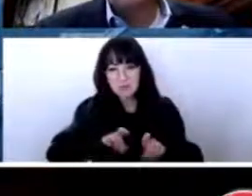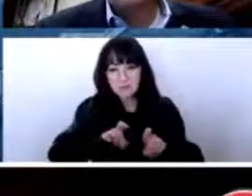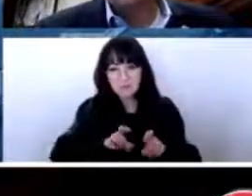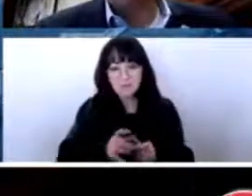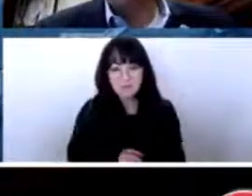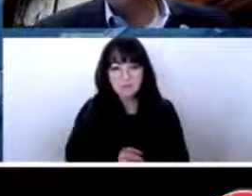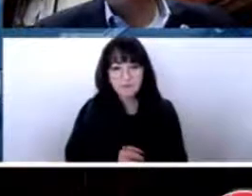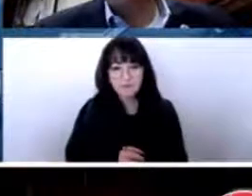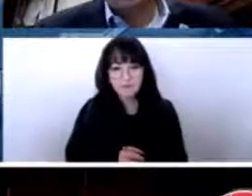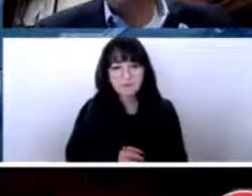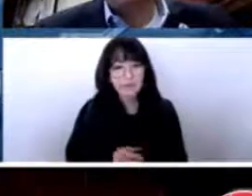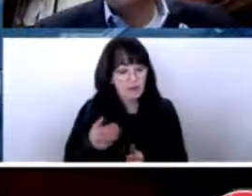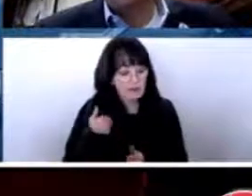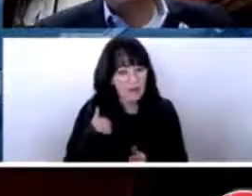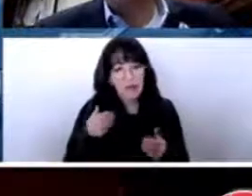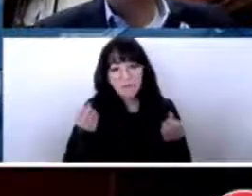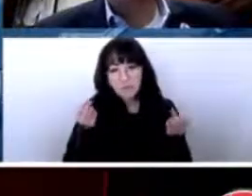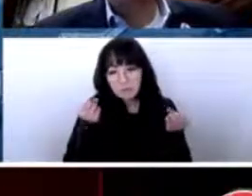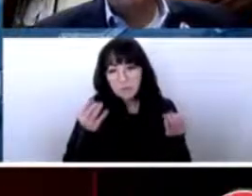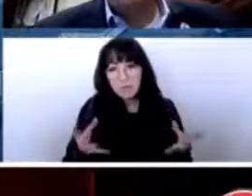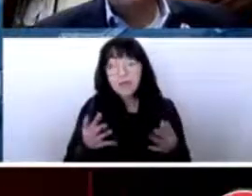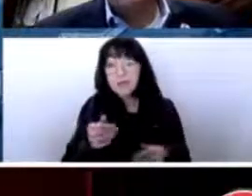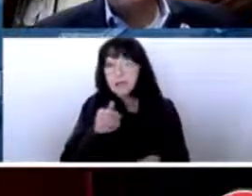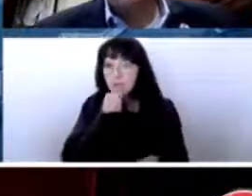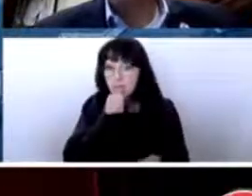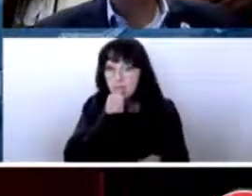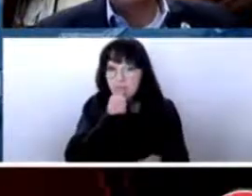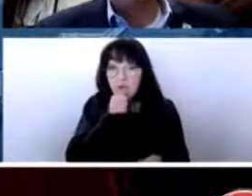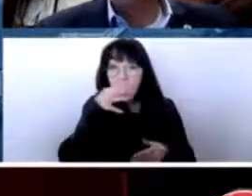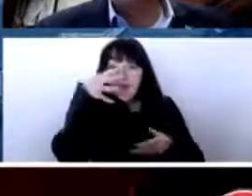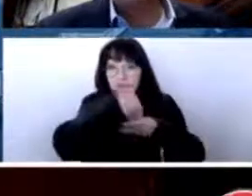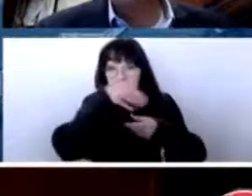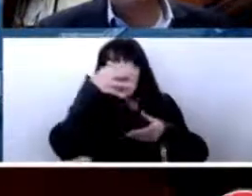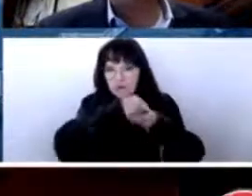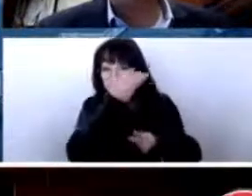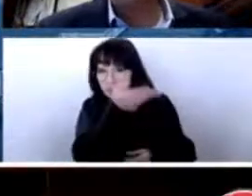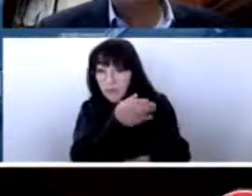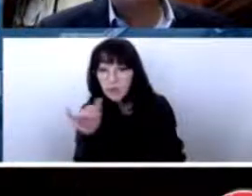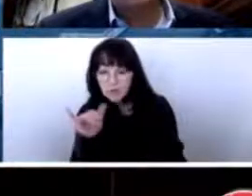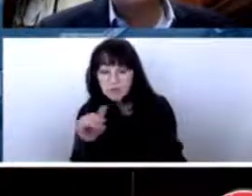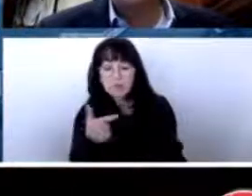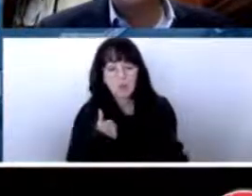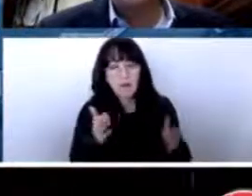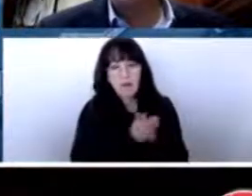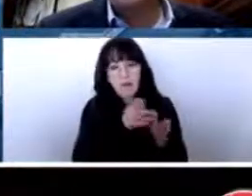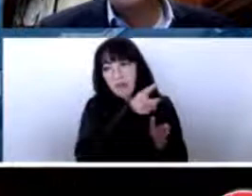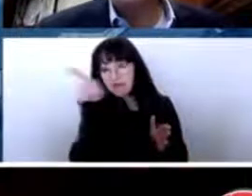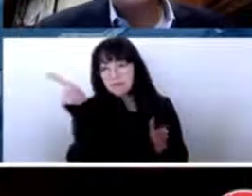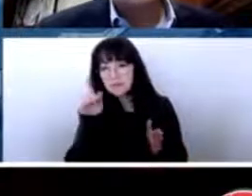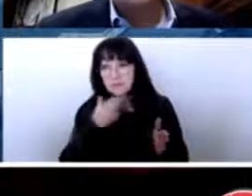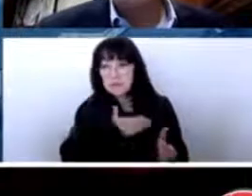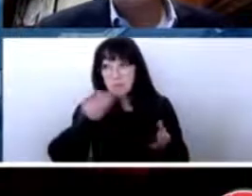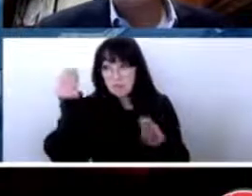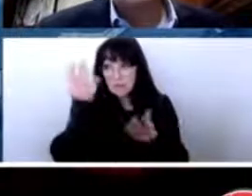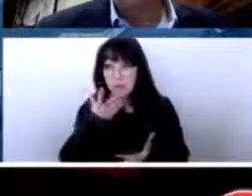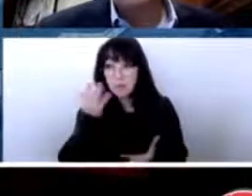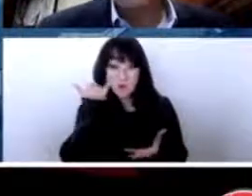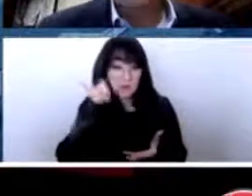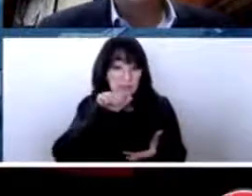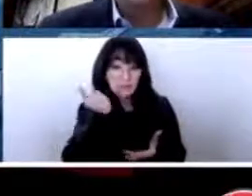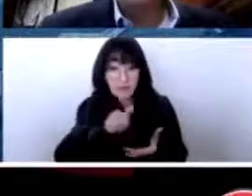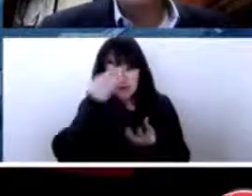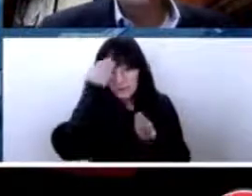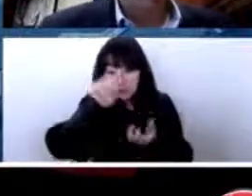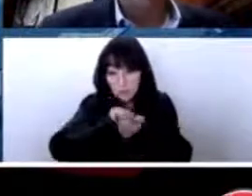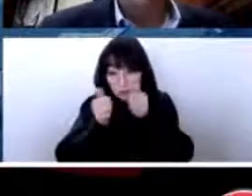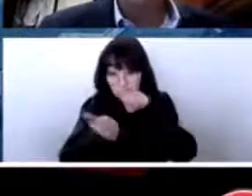There are a lot of private partners in there as well, and we've asked them to do the same to make sure they let us know when they have changes. We will keep that.